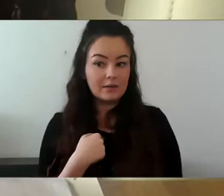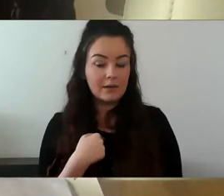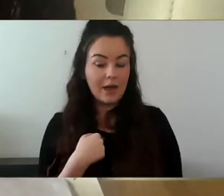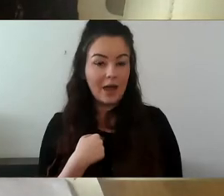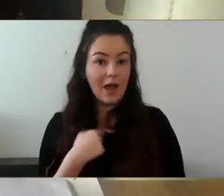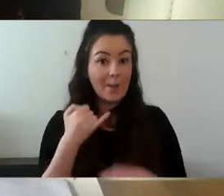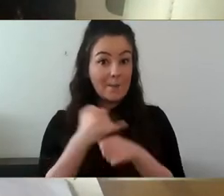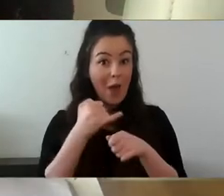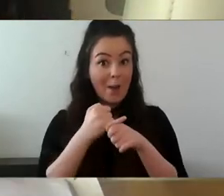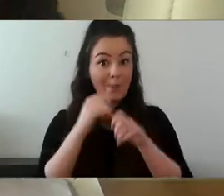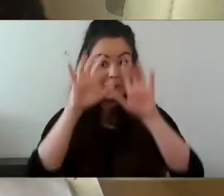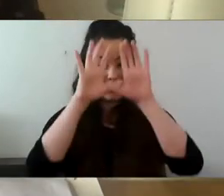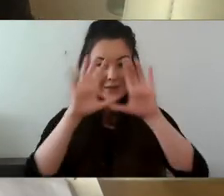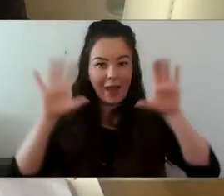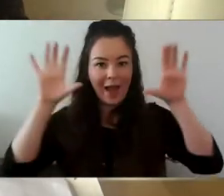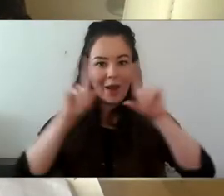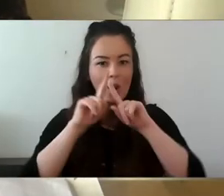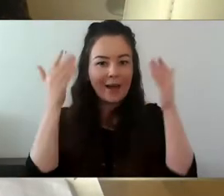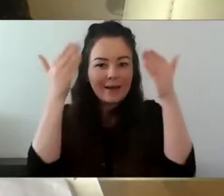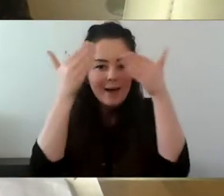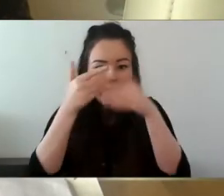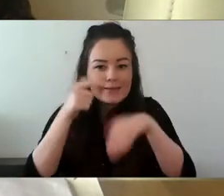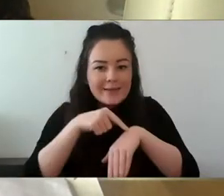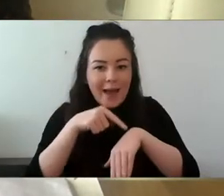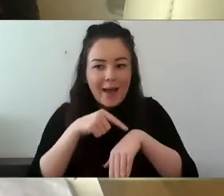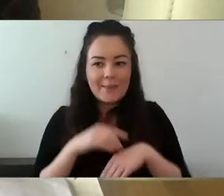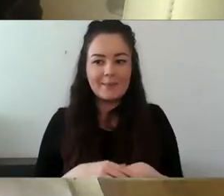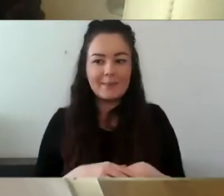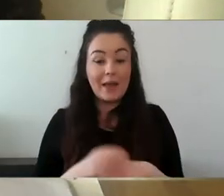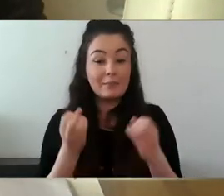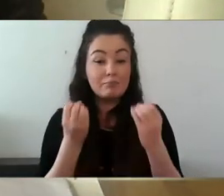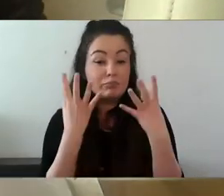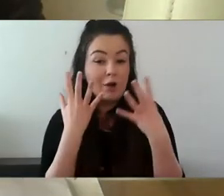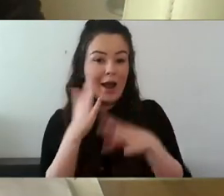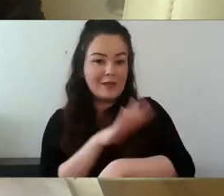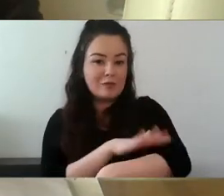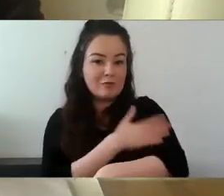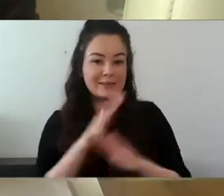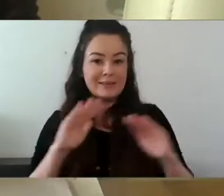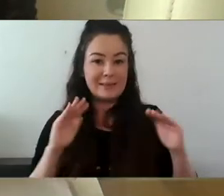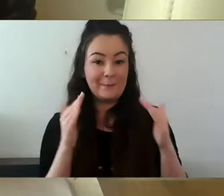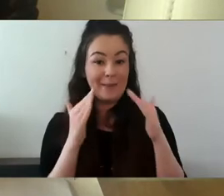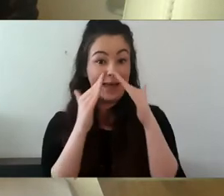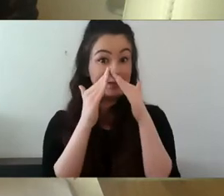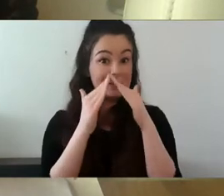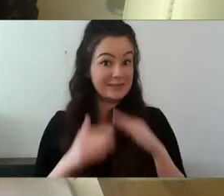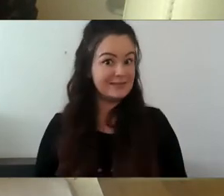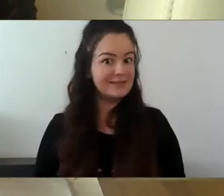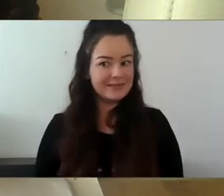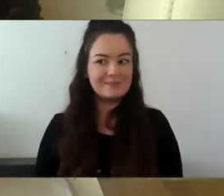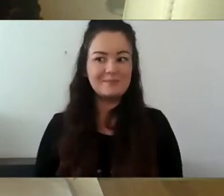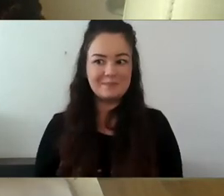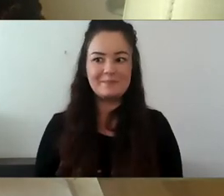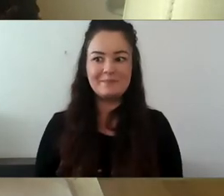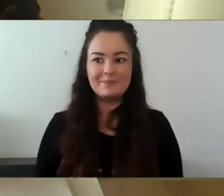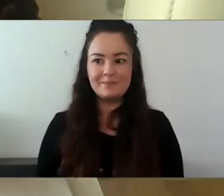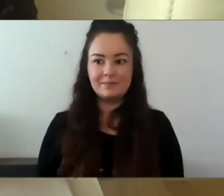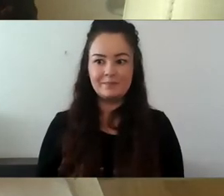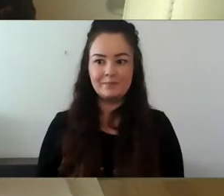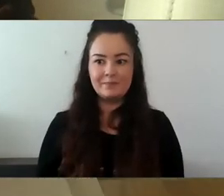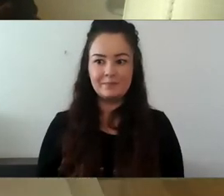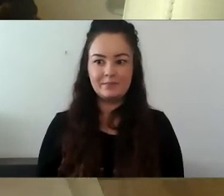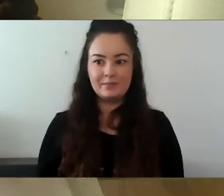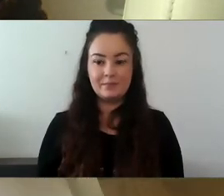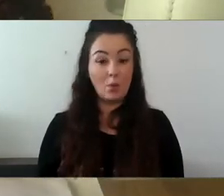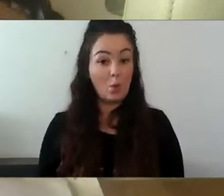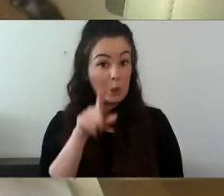I might do a purple sky to make it look like nighttime, and do bright green mountains this time. Or